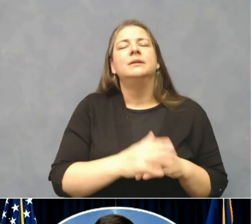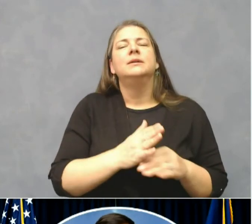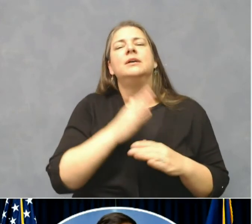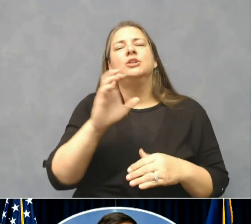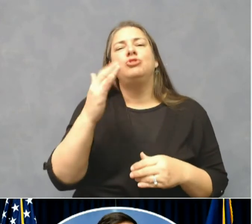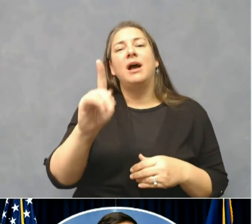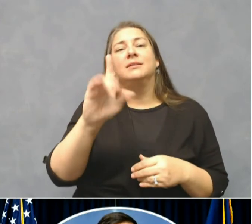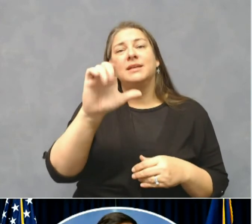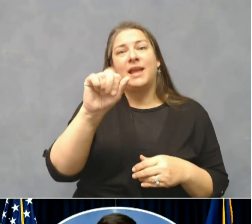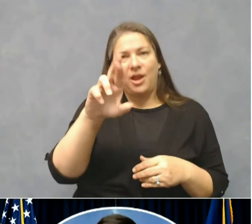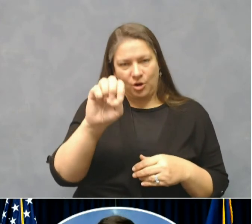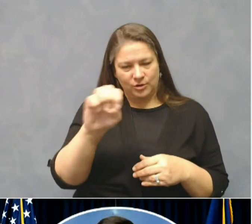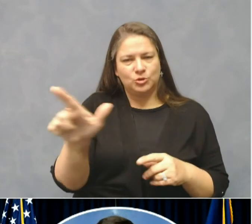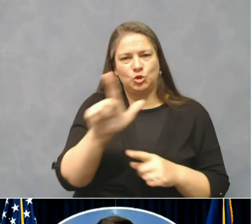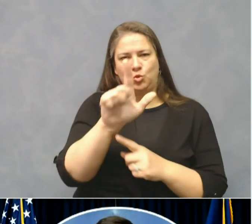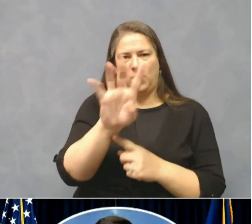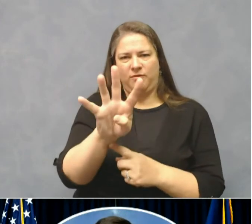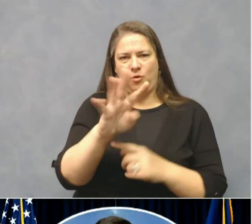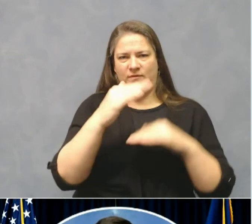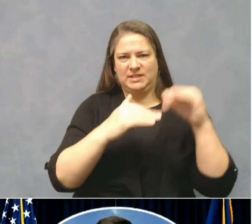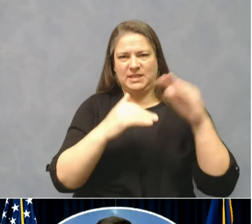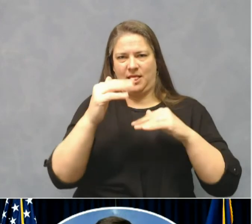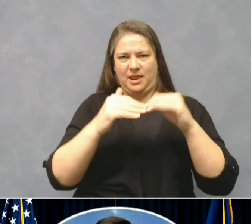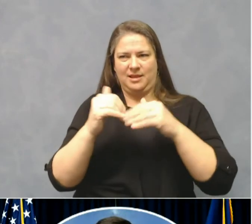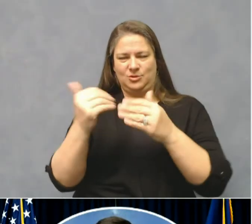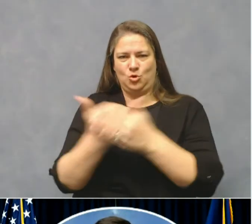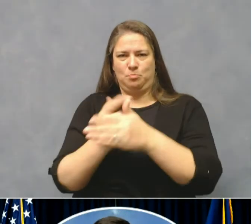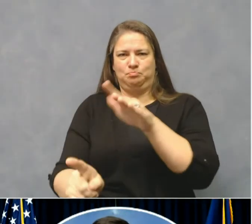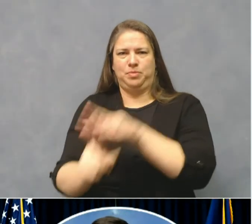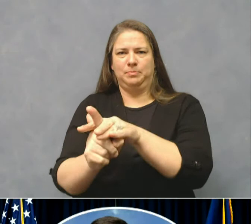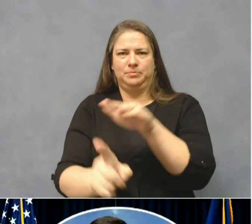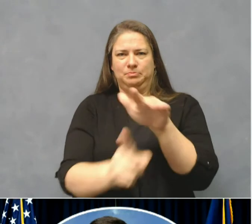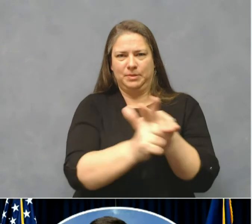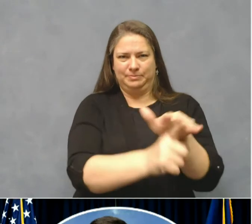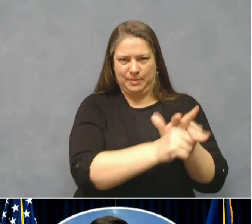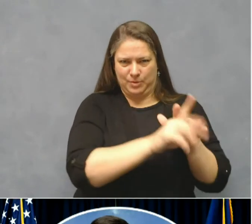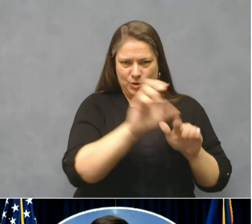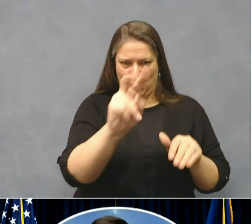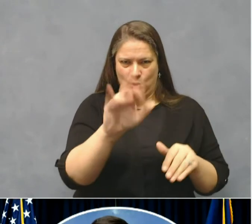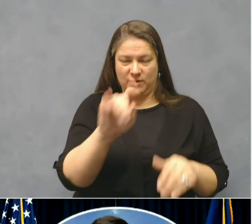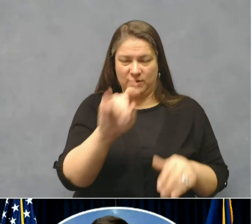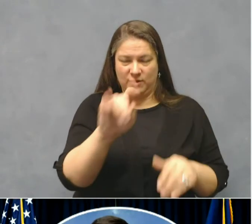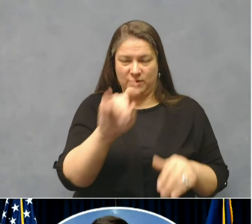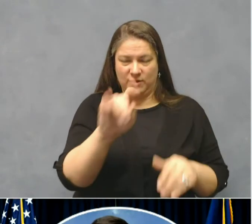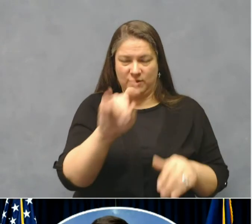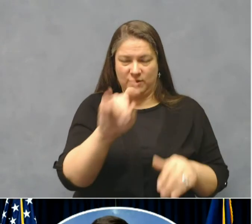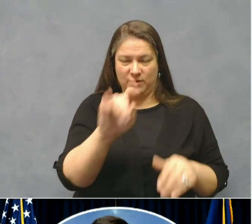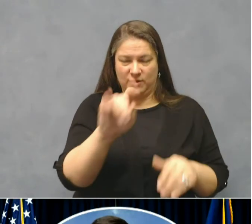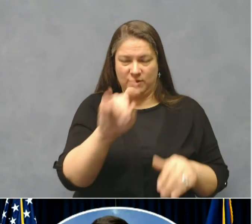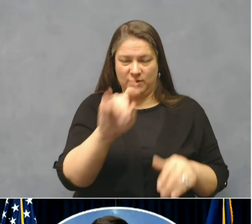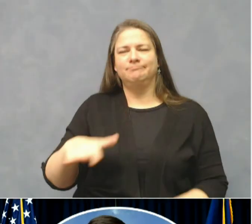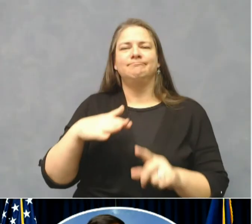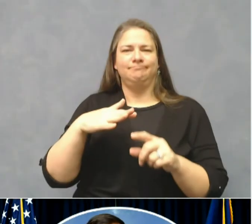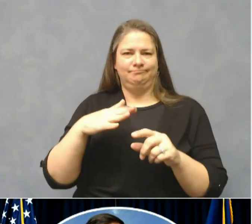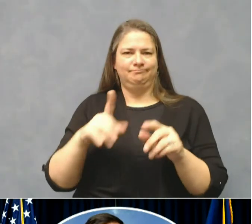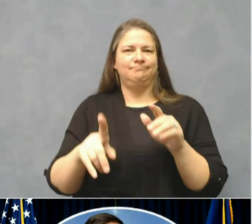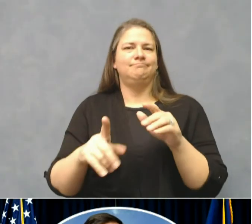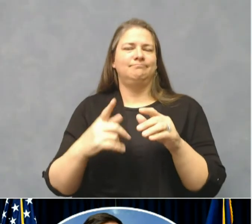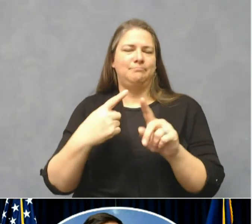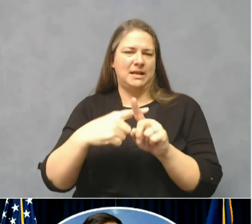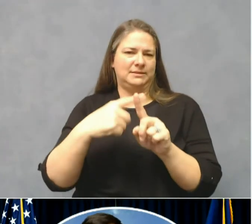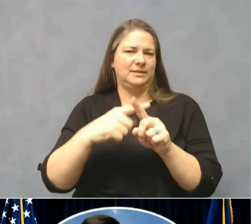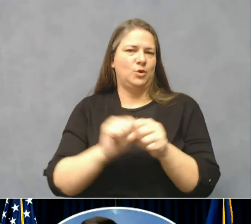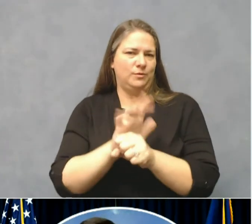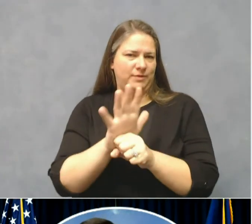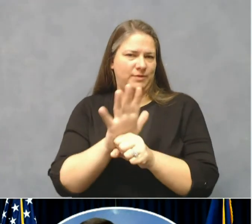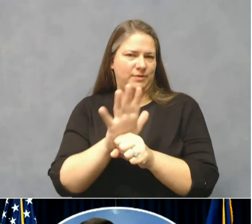increases. 24 new facilities with at least 1 positive case, 20 staff members, and 13 new children. With that, we're going to go